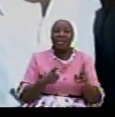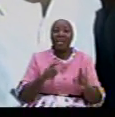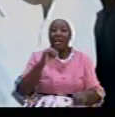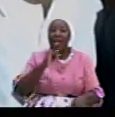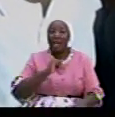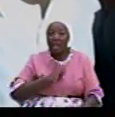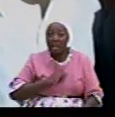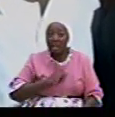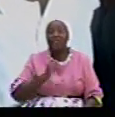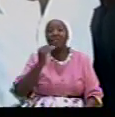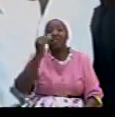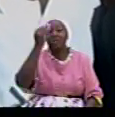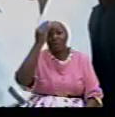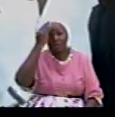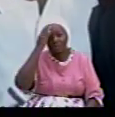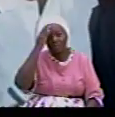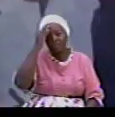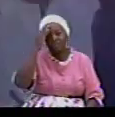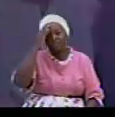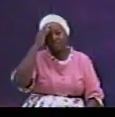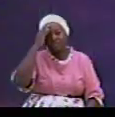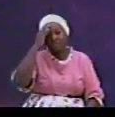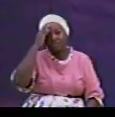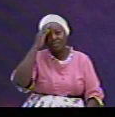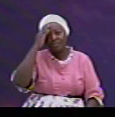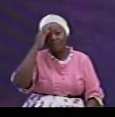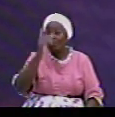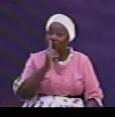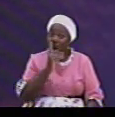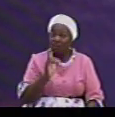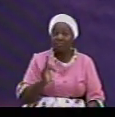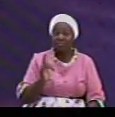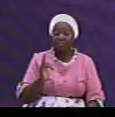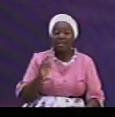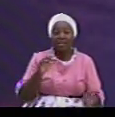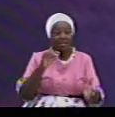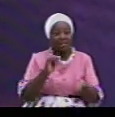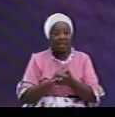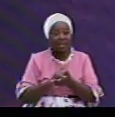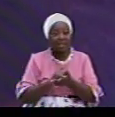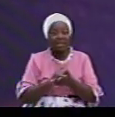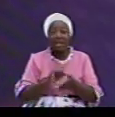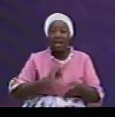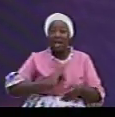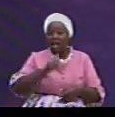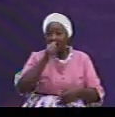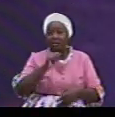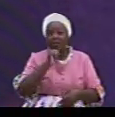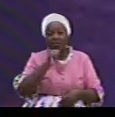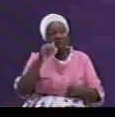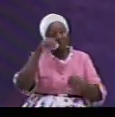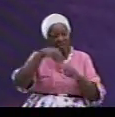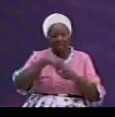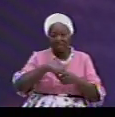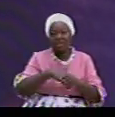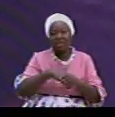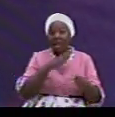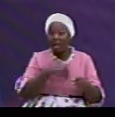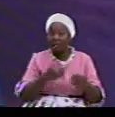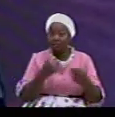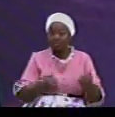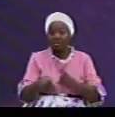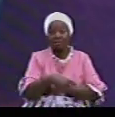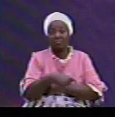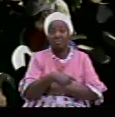know for a fact that I'm not inside. And today,